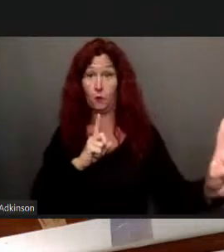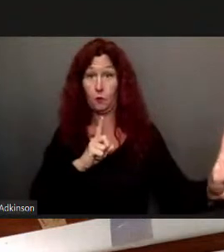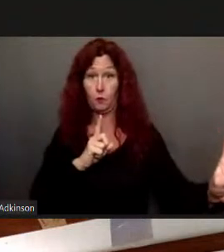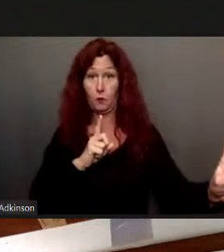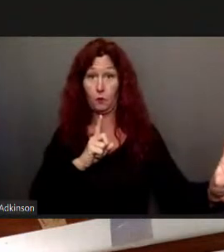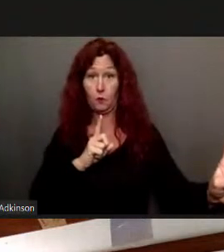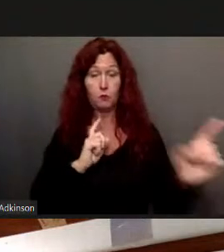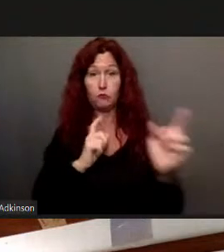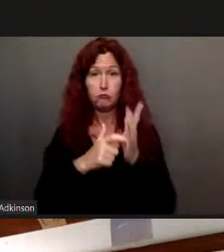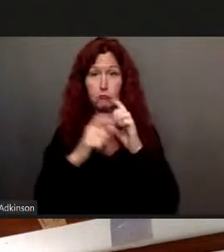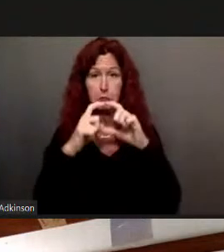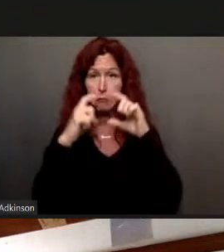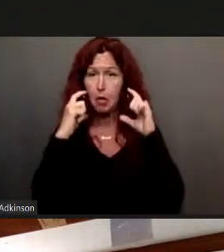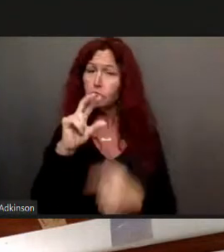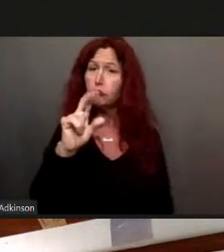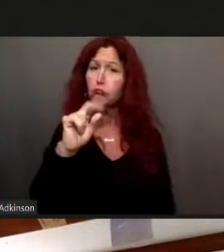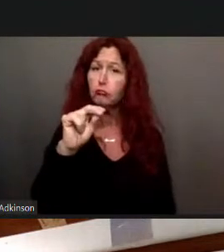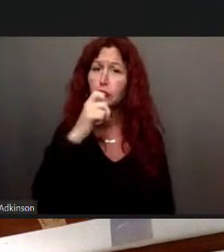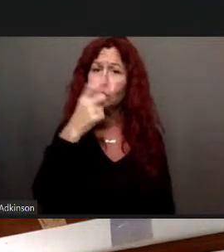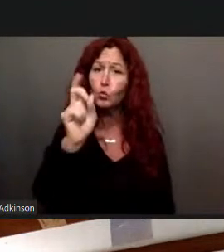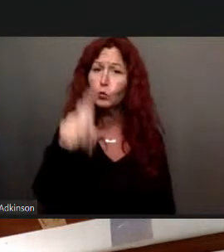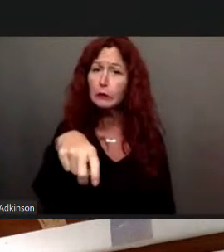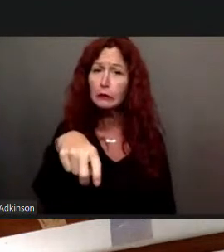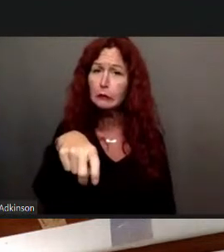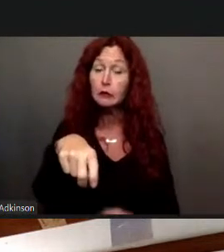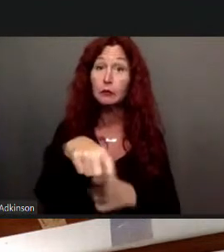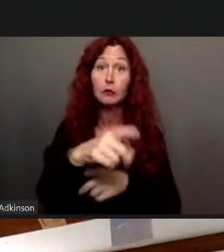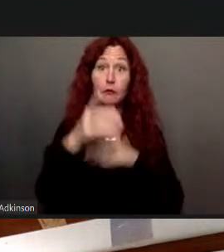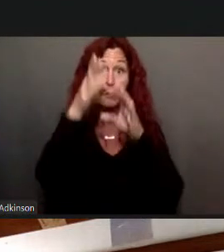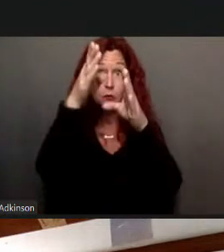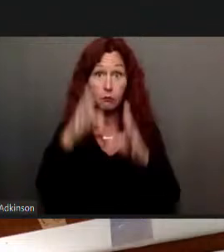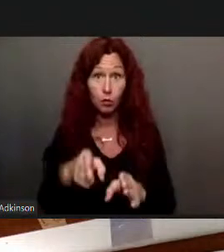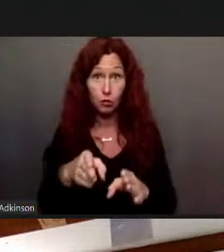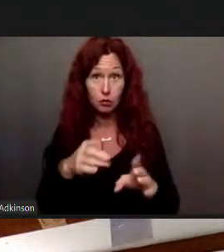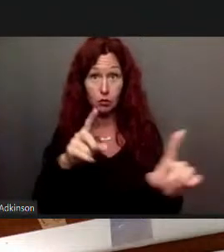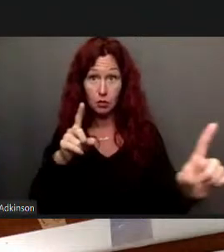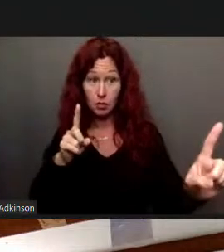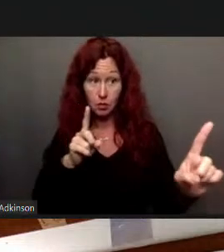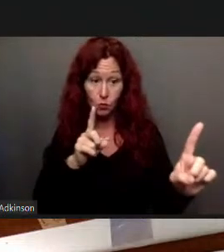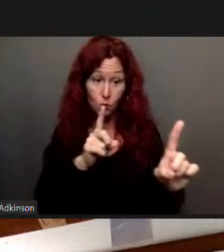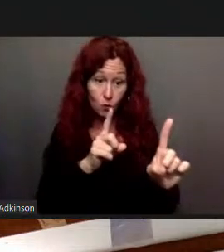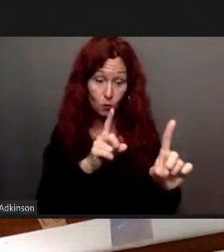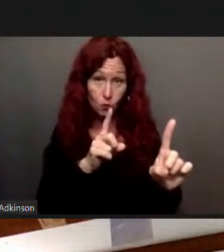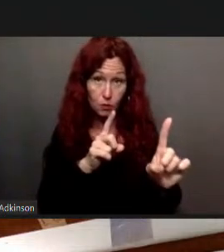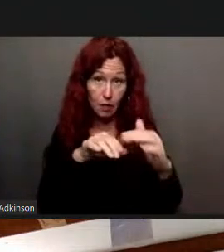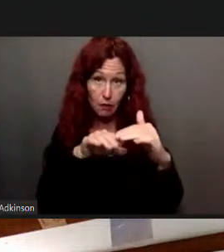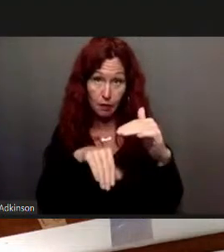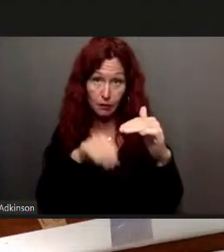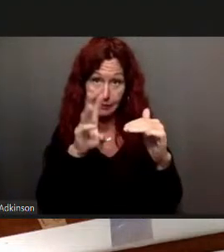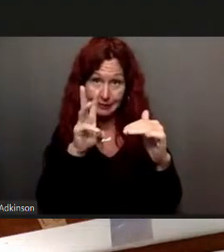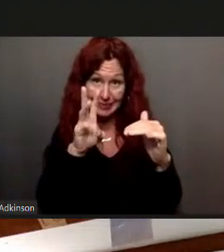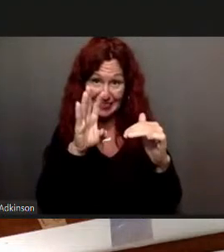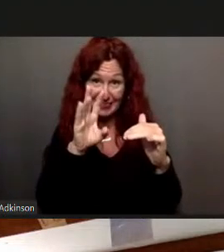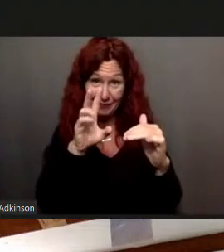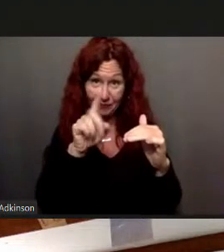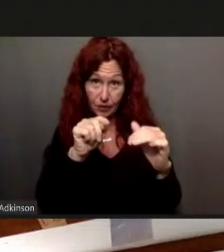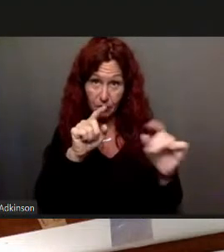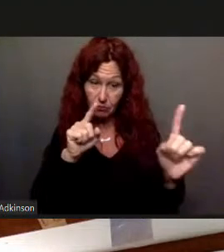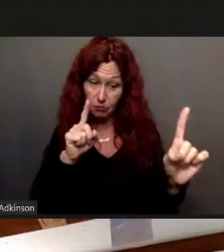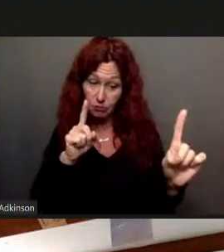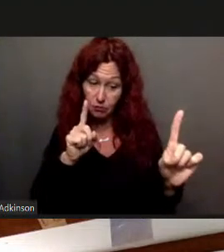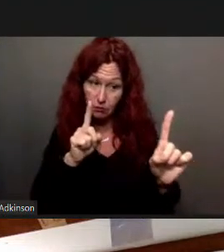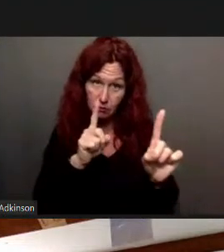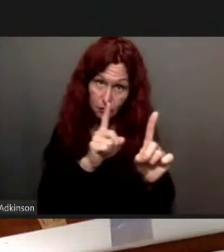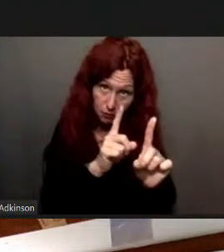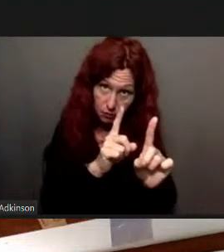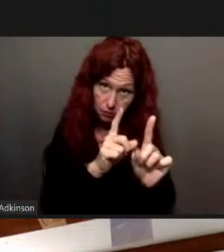But once you get within 6 feet of somebody, the order is you have to wear a mask. So you unless if you can't maintain social distancing of